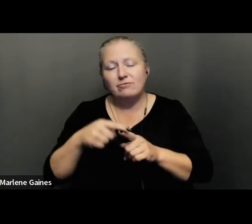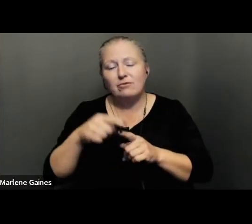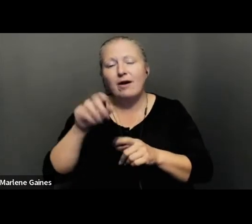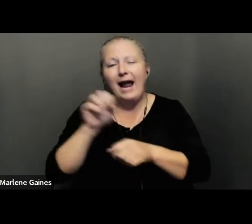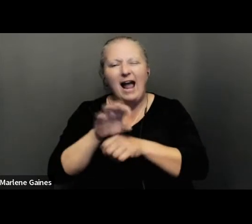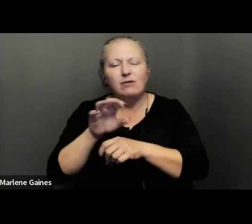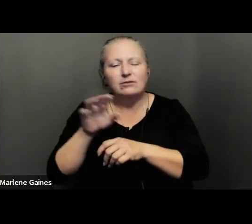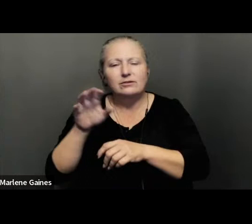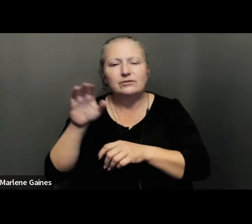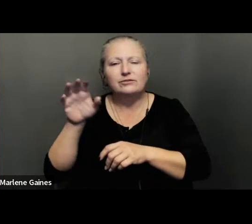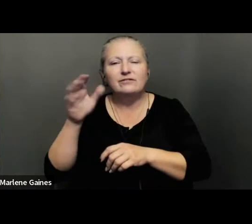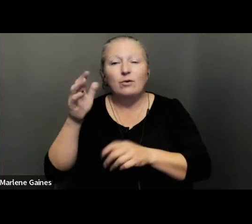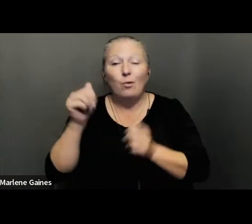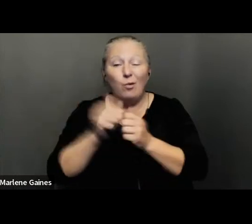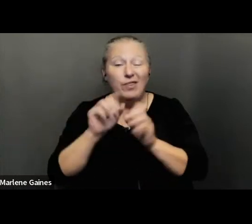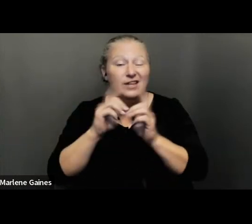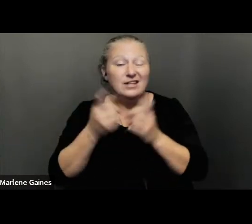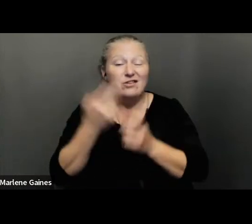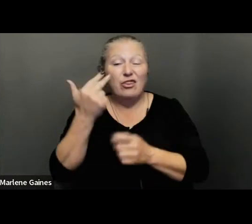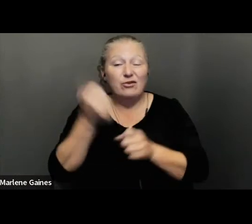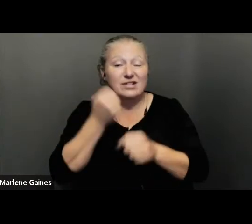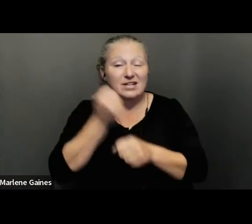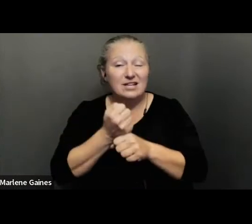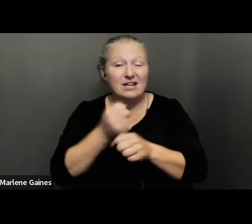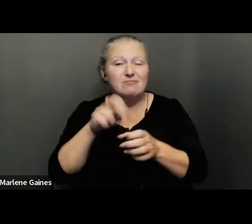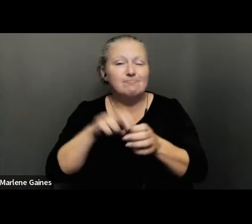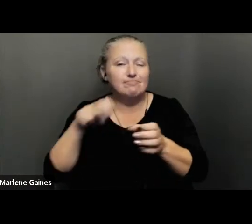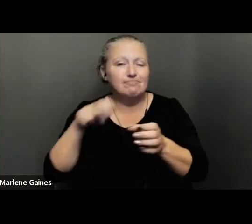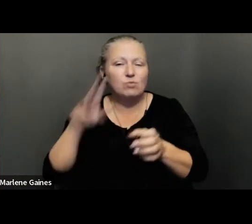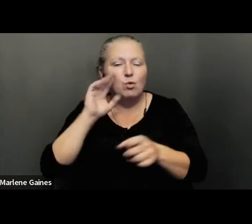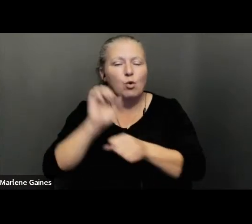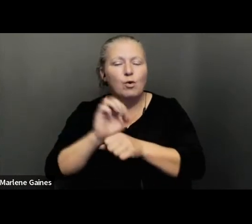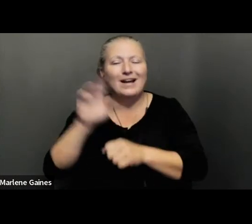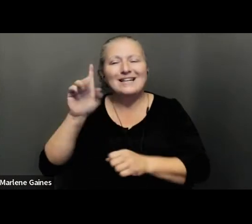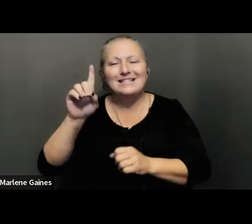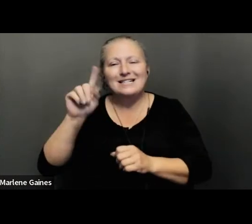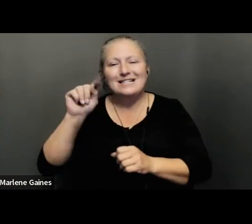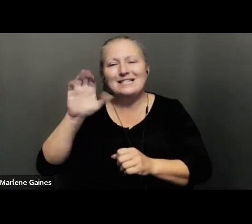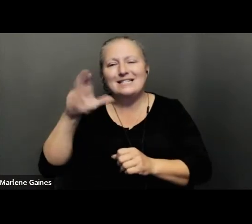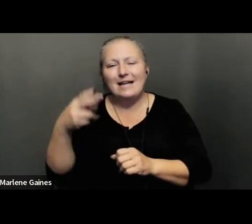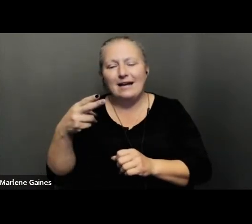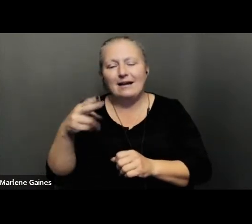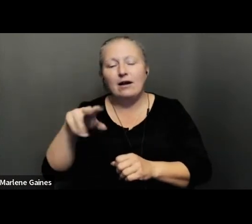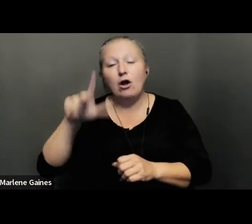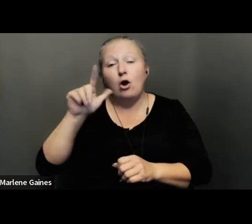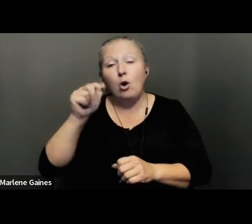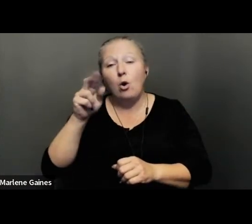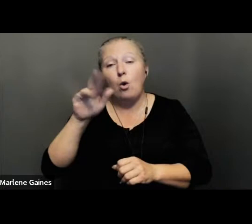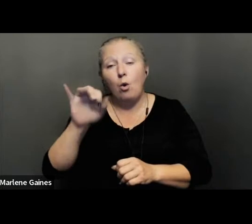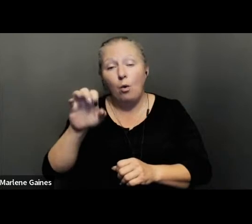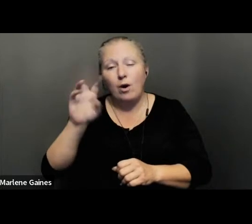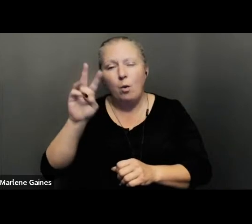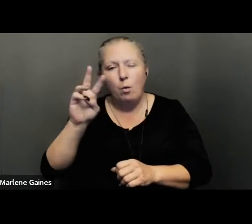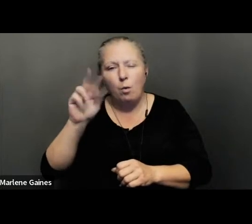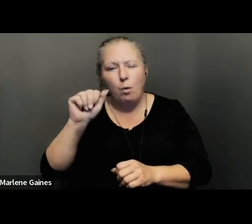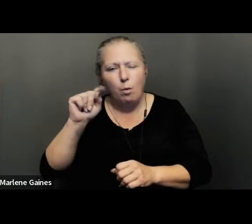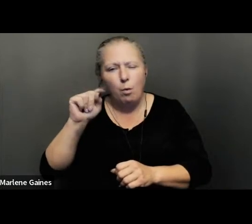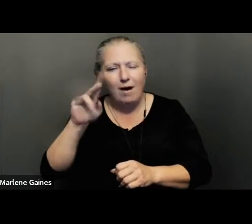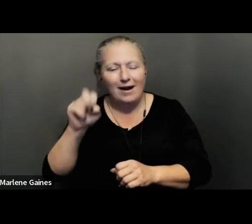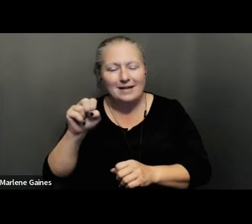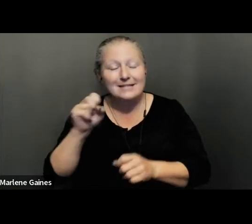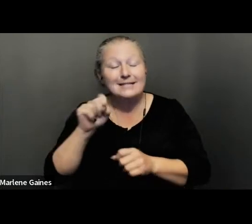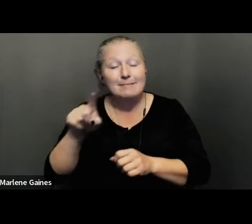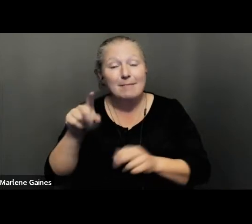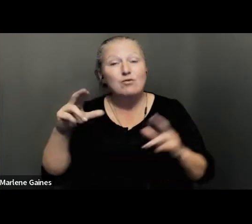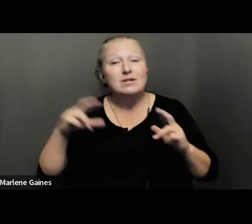for 15 years. She's going to go work at DTEC. Okay. Lori Watkins also, she submitted her retirement